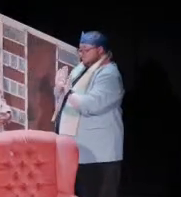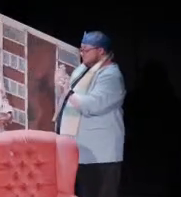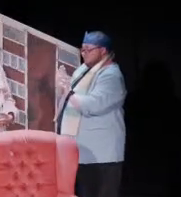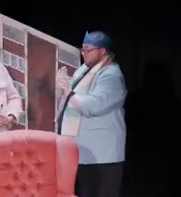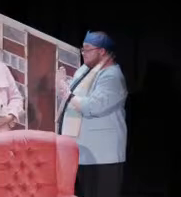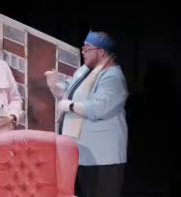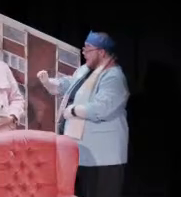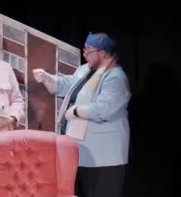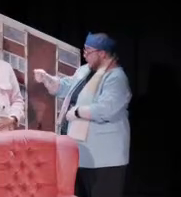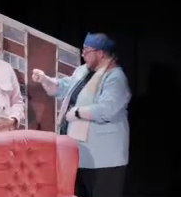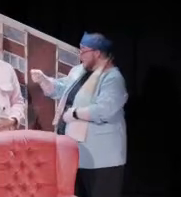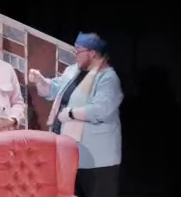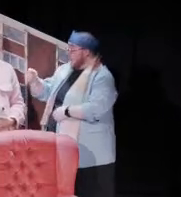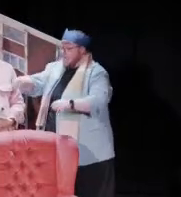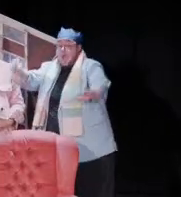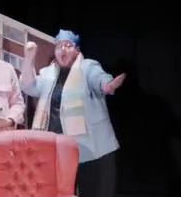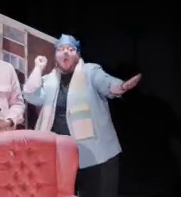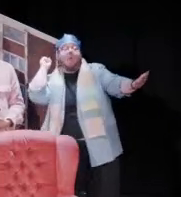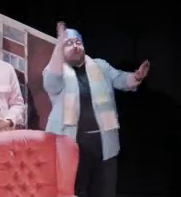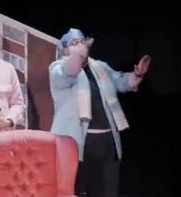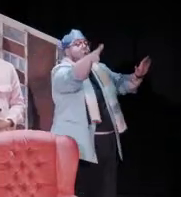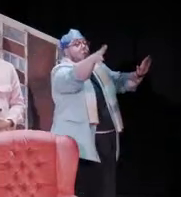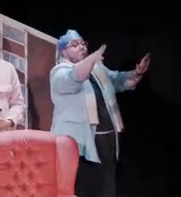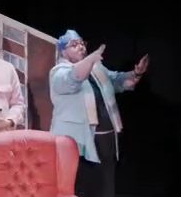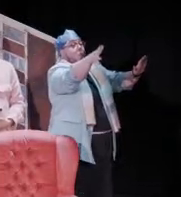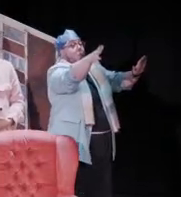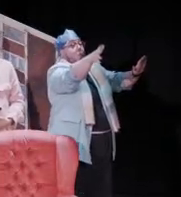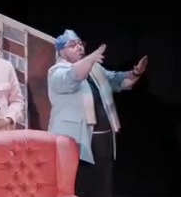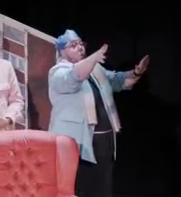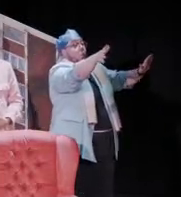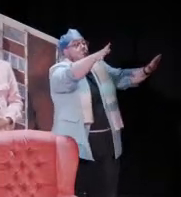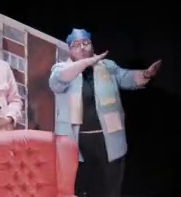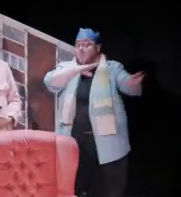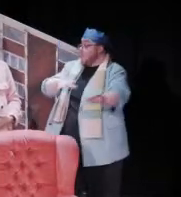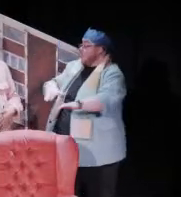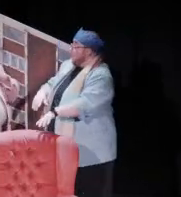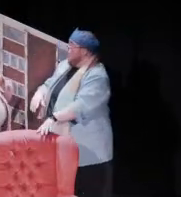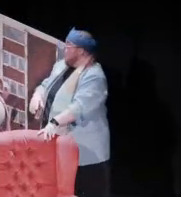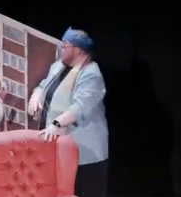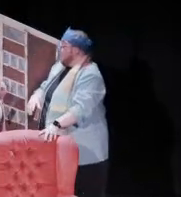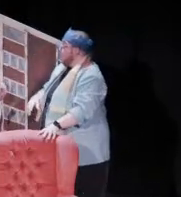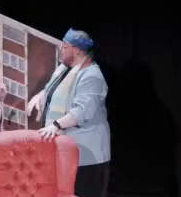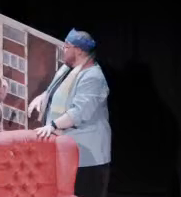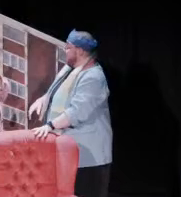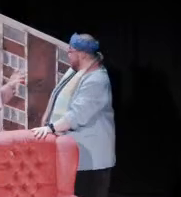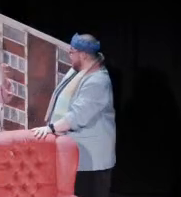you know what, I actually don't think he liked that. I think he quite likes, so he locked up my mum.